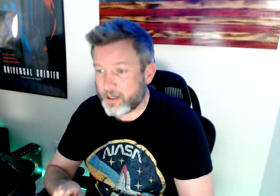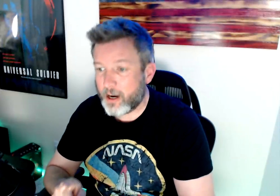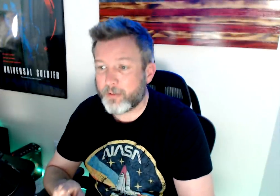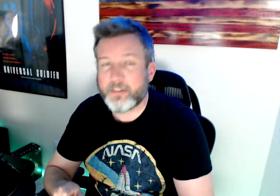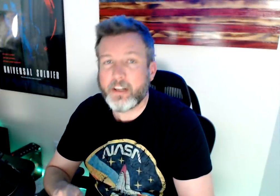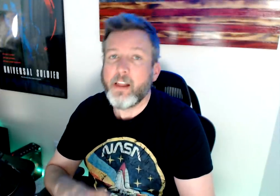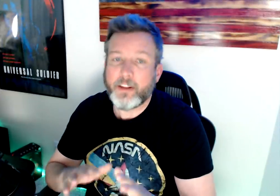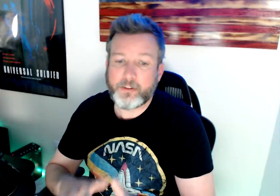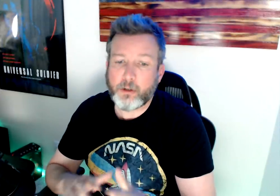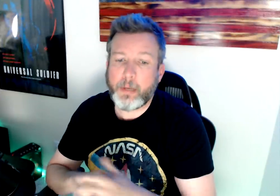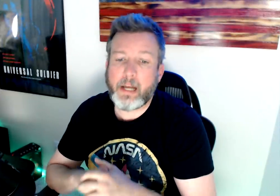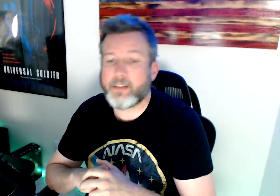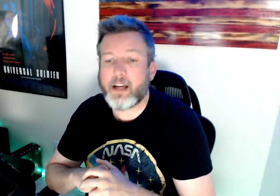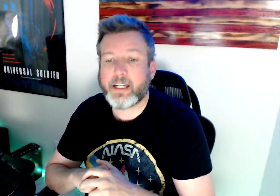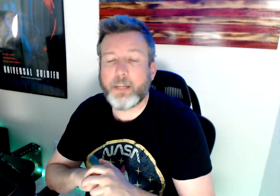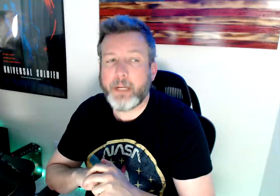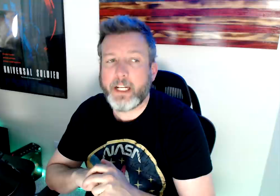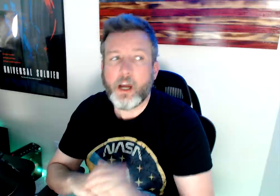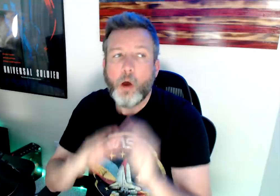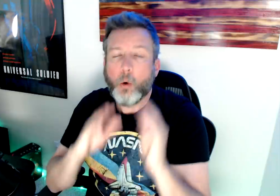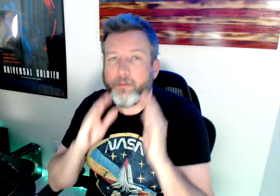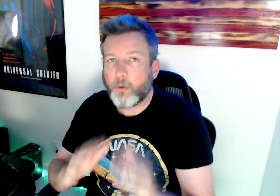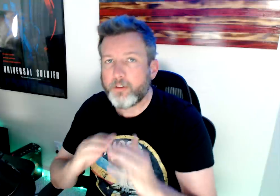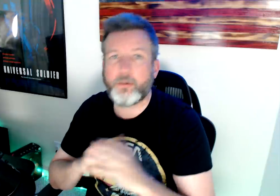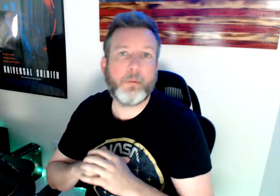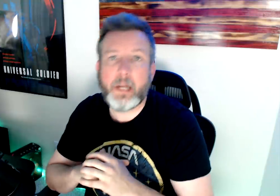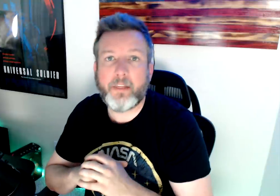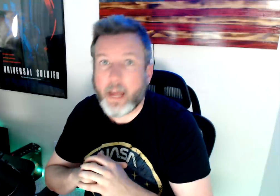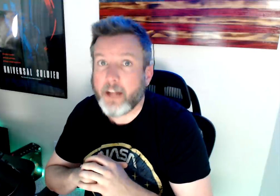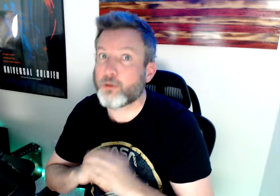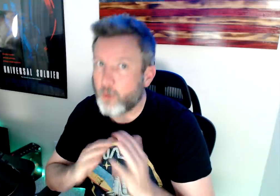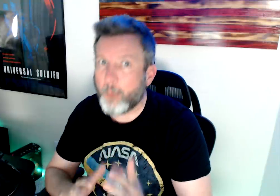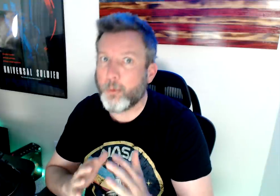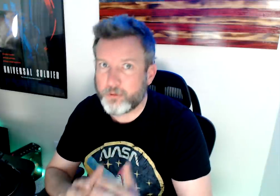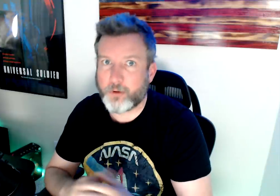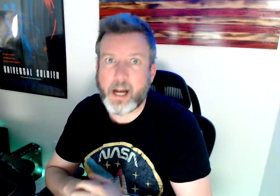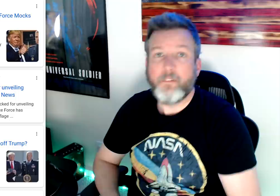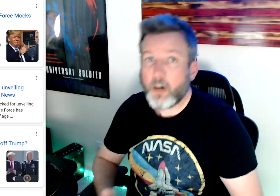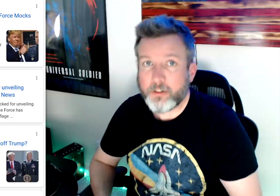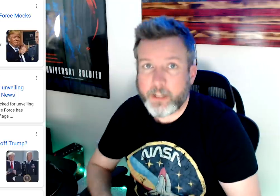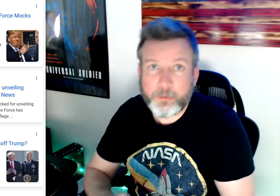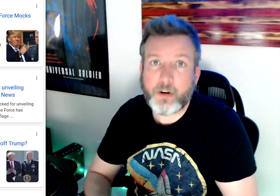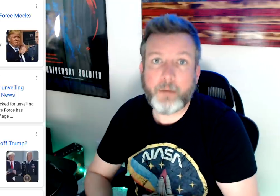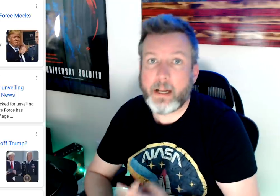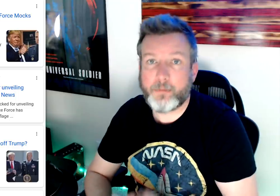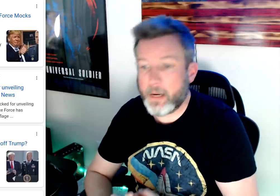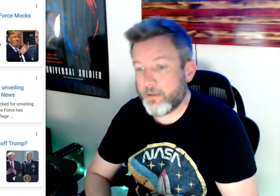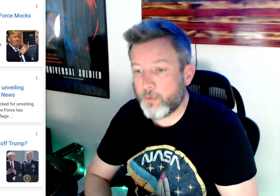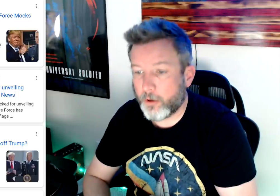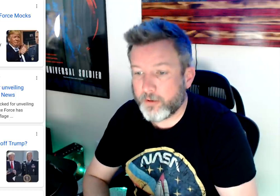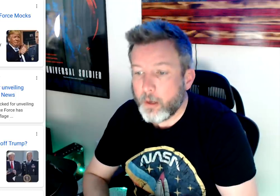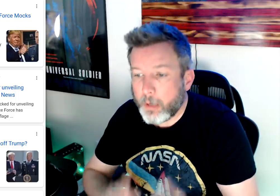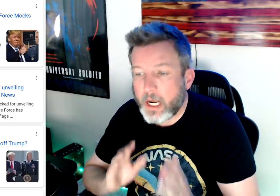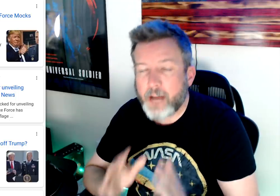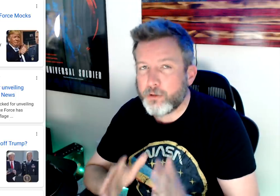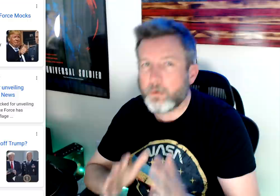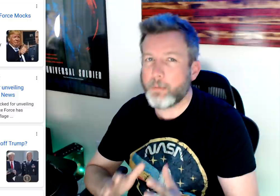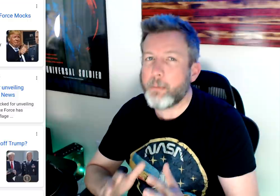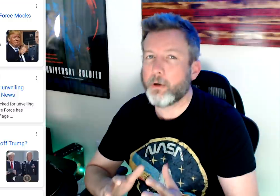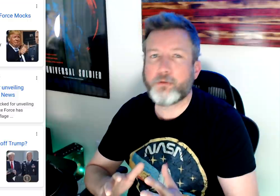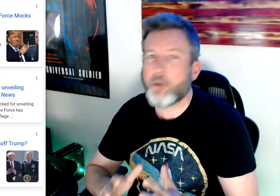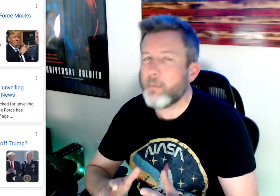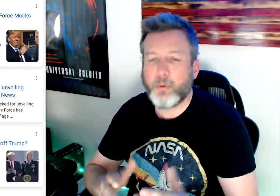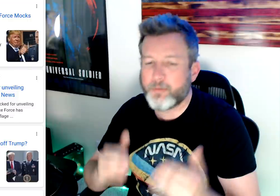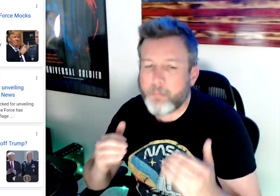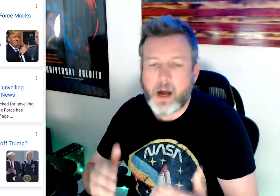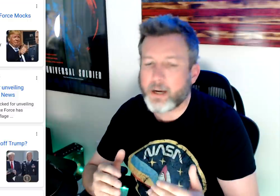one press conference, that Circleback Psaki and the media were forced to admit that Trump was right. First, he was right about Space Force, but as you